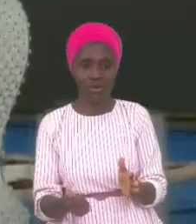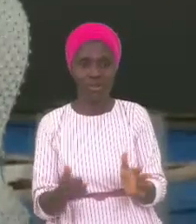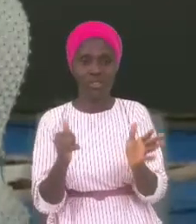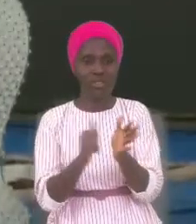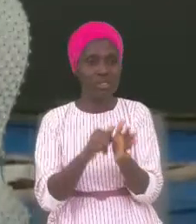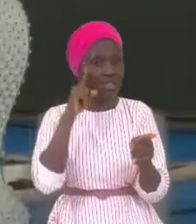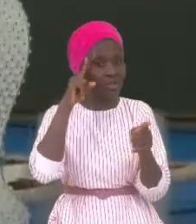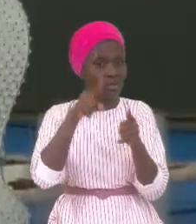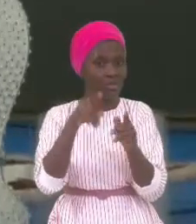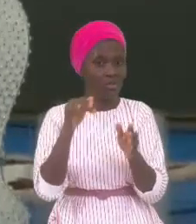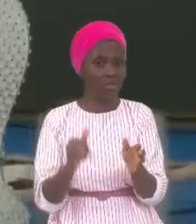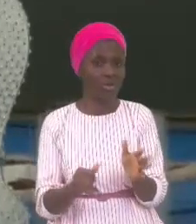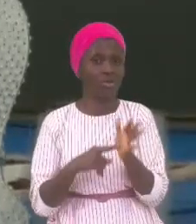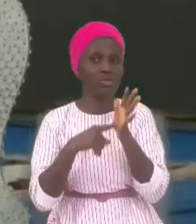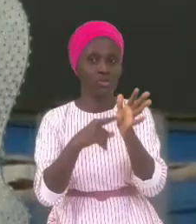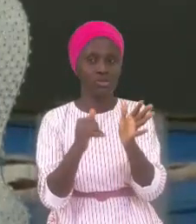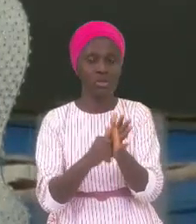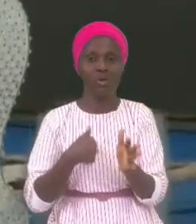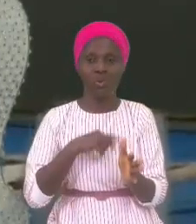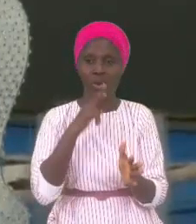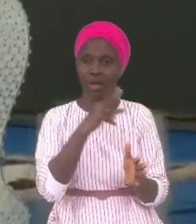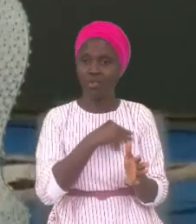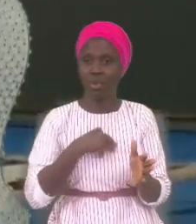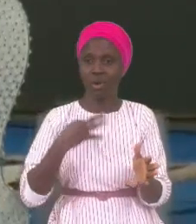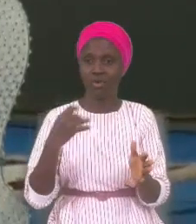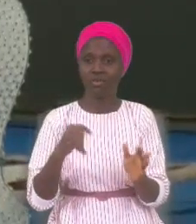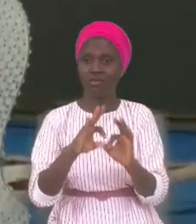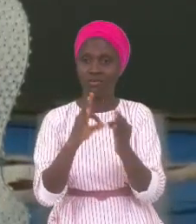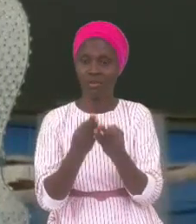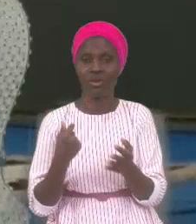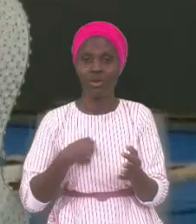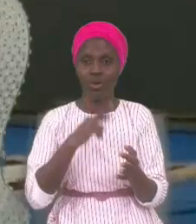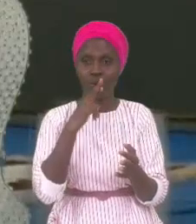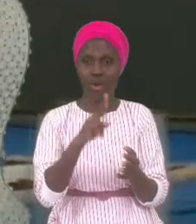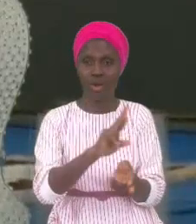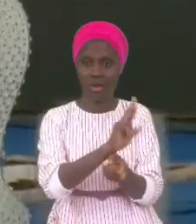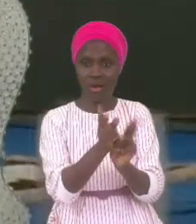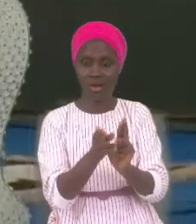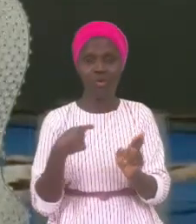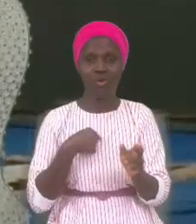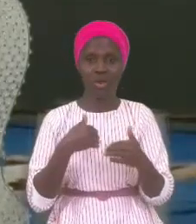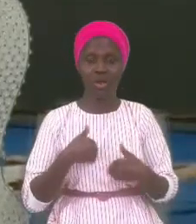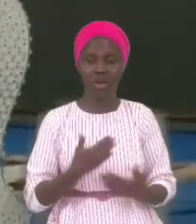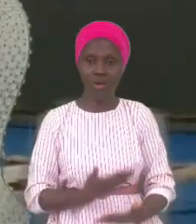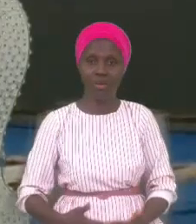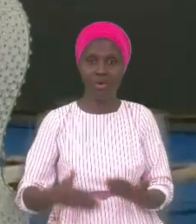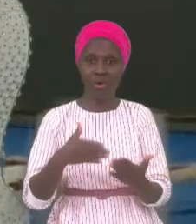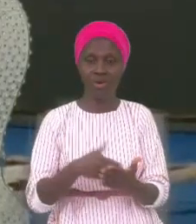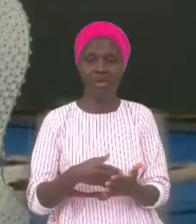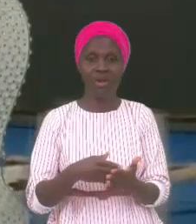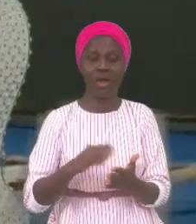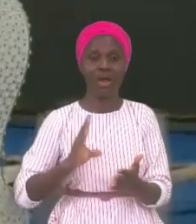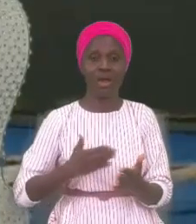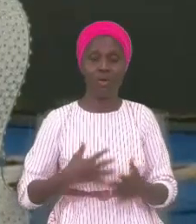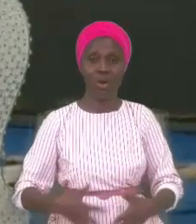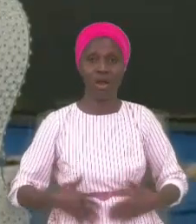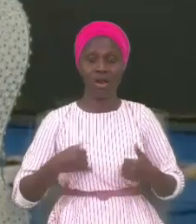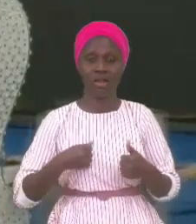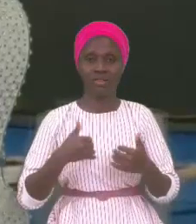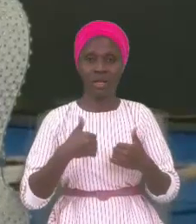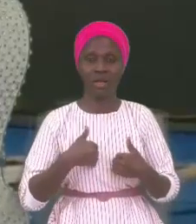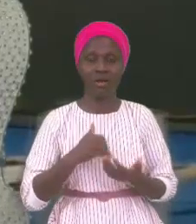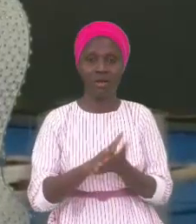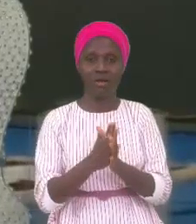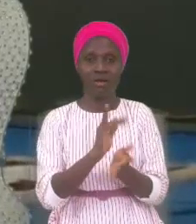shows that we're members of the family. We're born again. We're turned around. Our lives are changed, and now